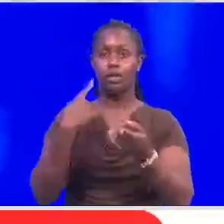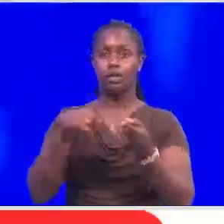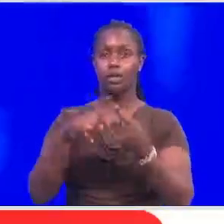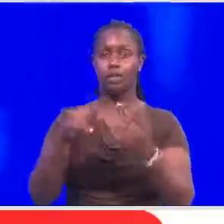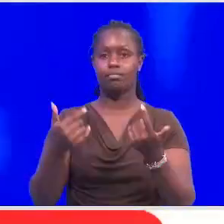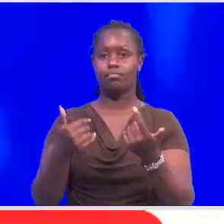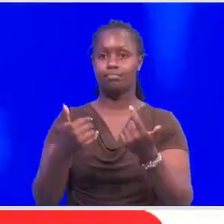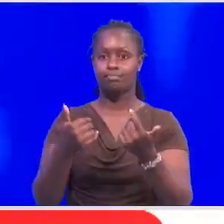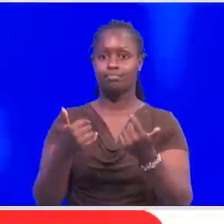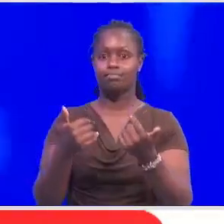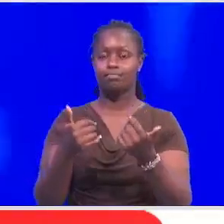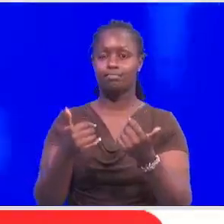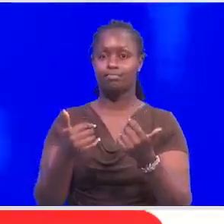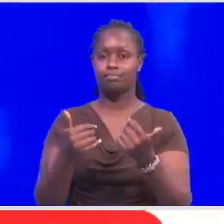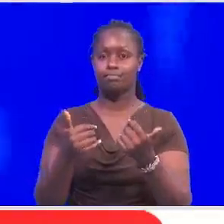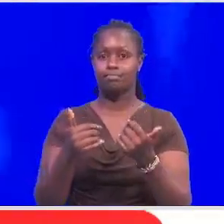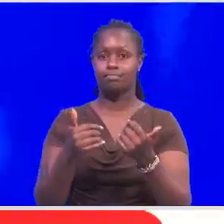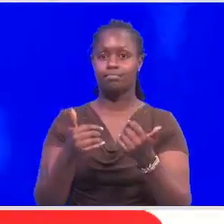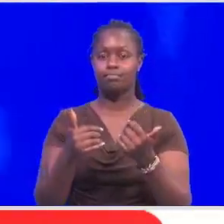world.